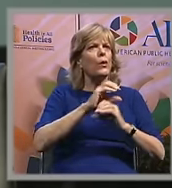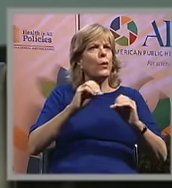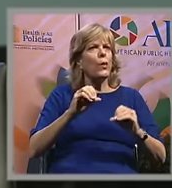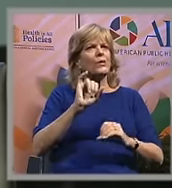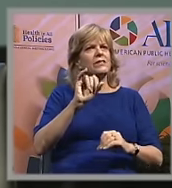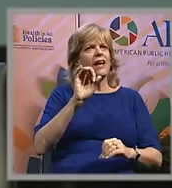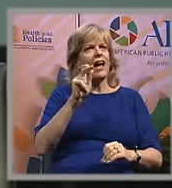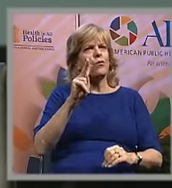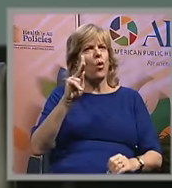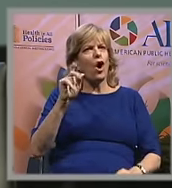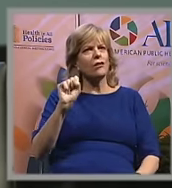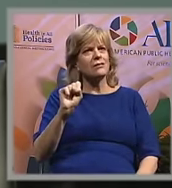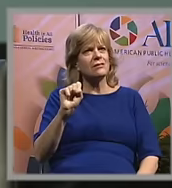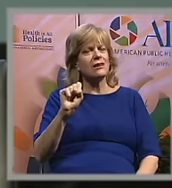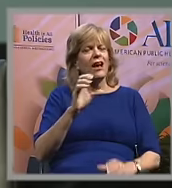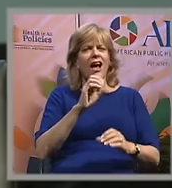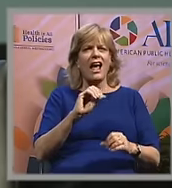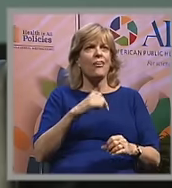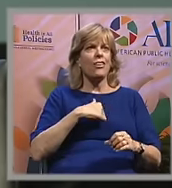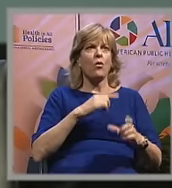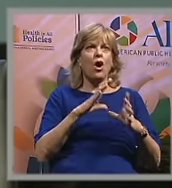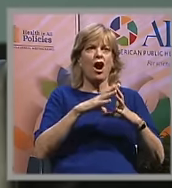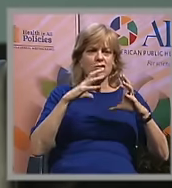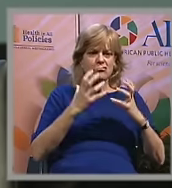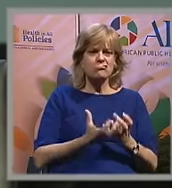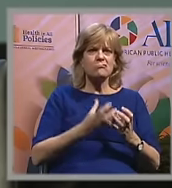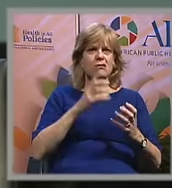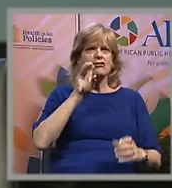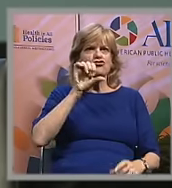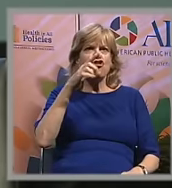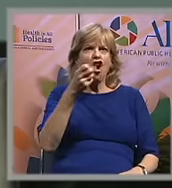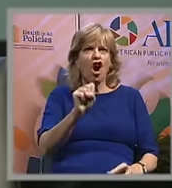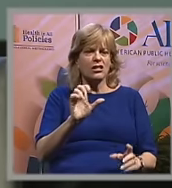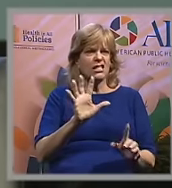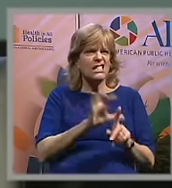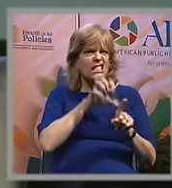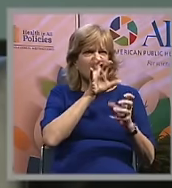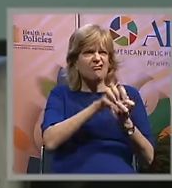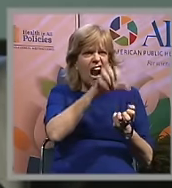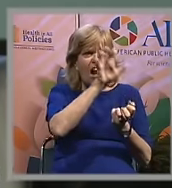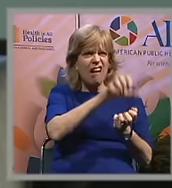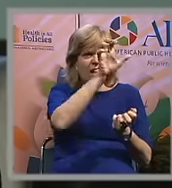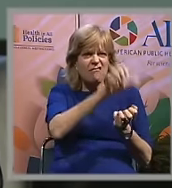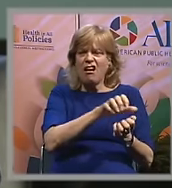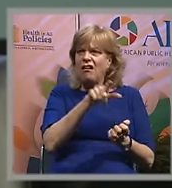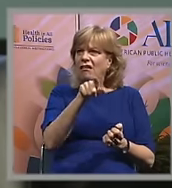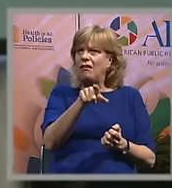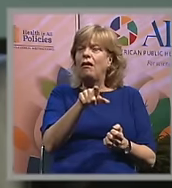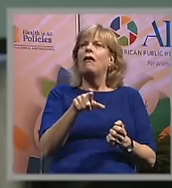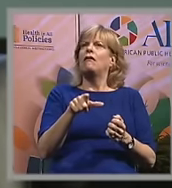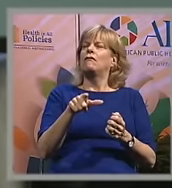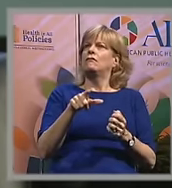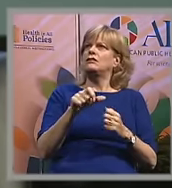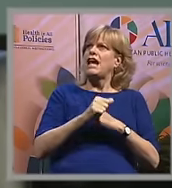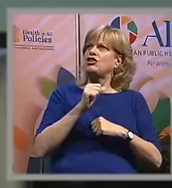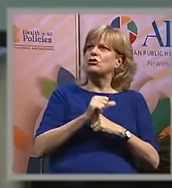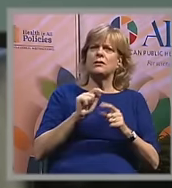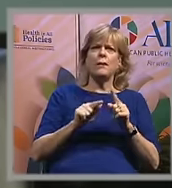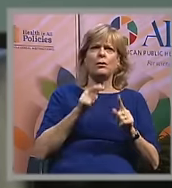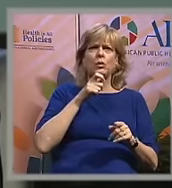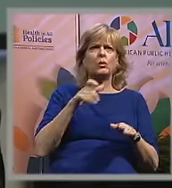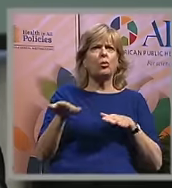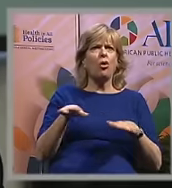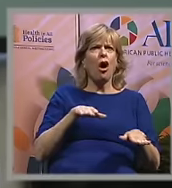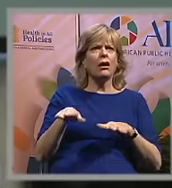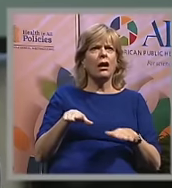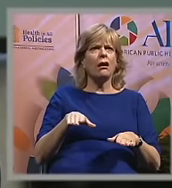sidewalks. And there were packs of dogs that, you know, presented a danger to folks that were walking the neighborhood.